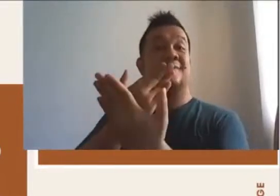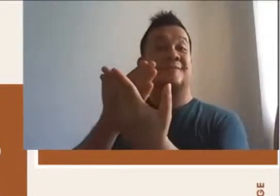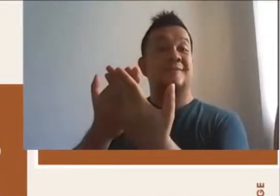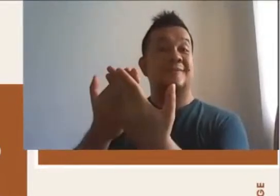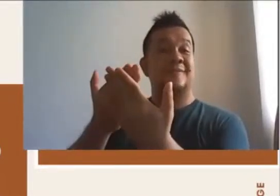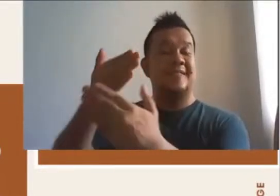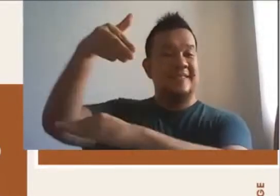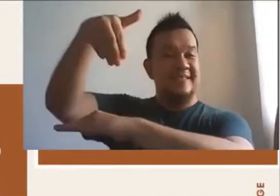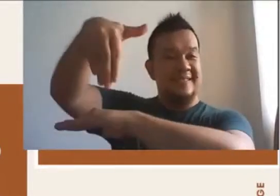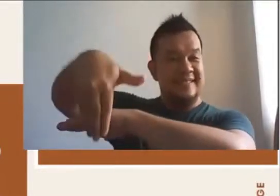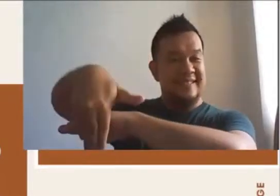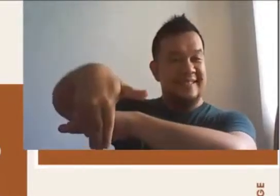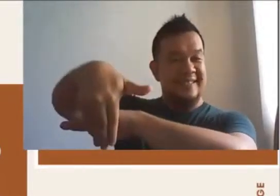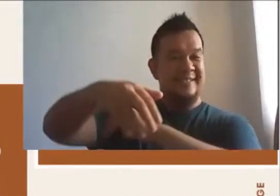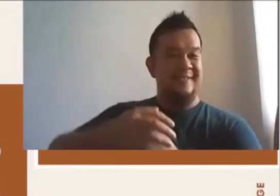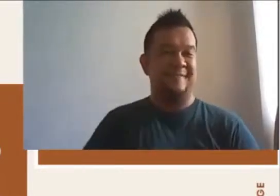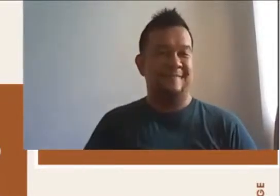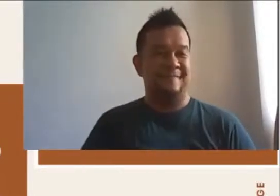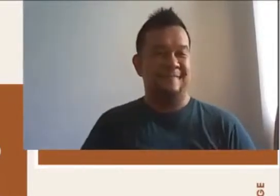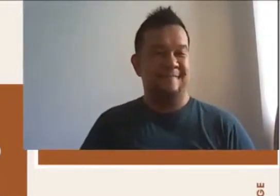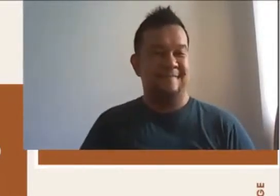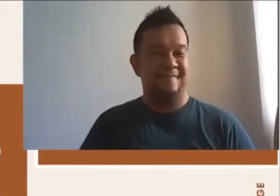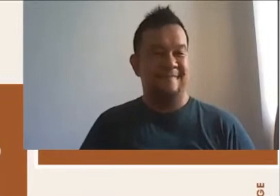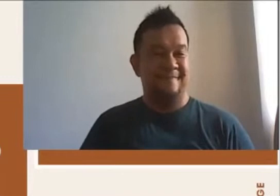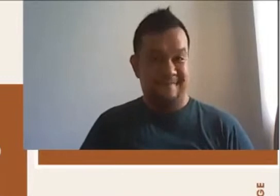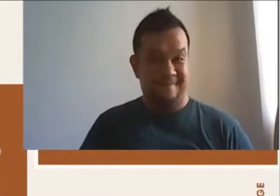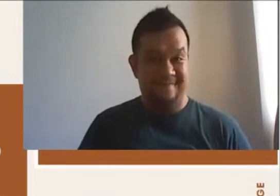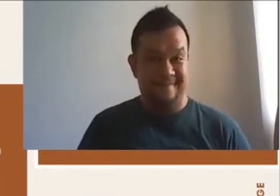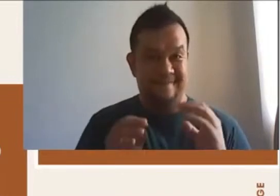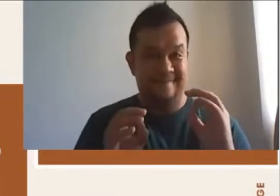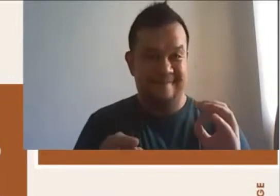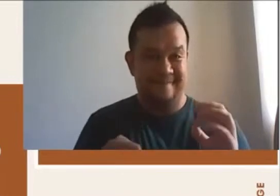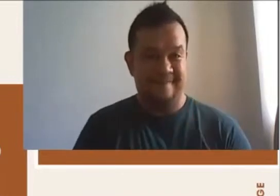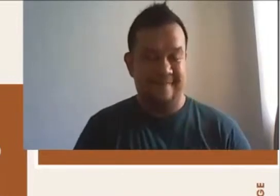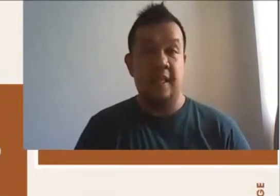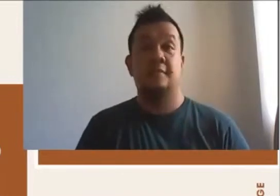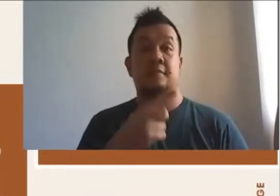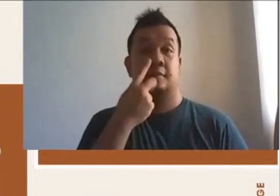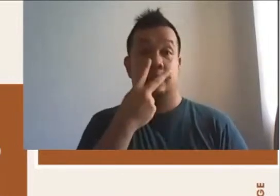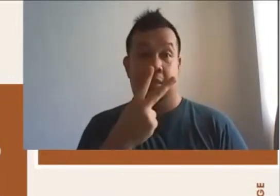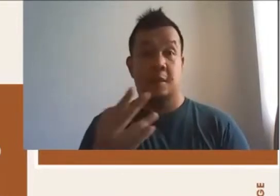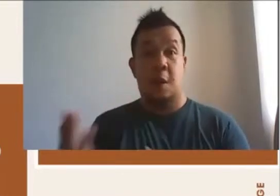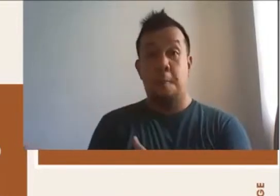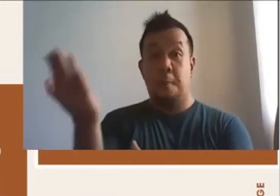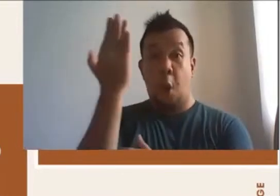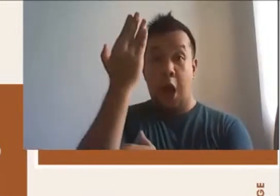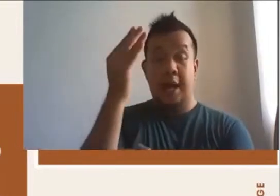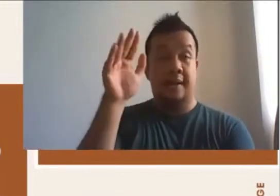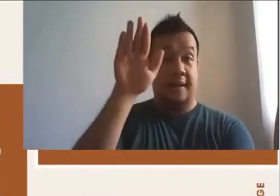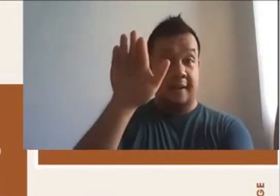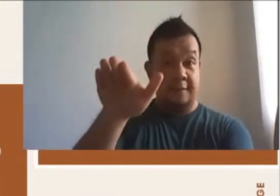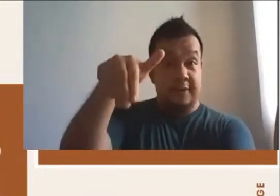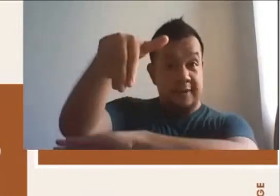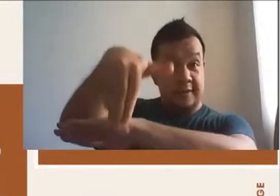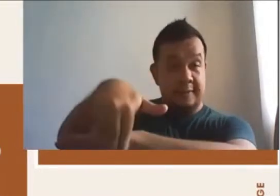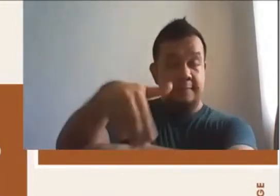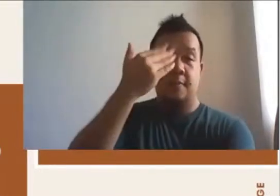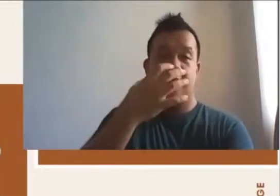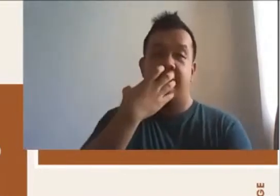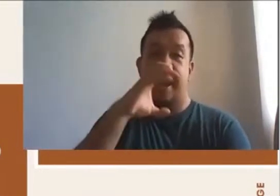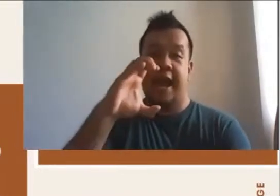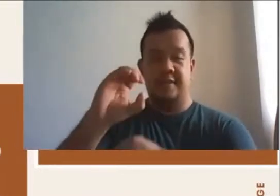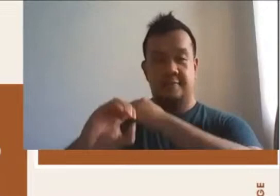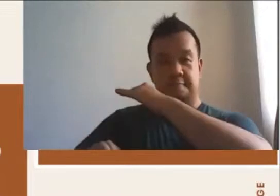So as you can see, the hands are moving this way, right? Because it follows the direction of the sun. So pataas, palubog, hanggang sa lumubog na